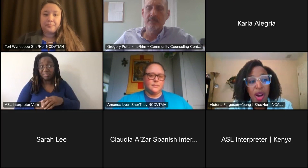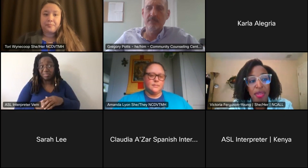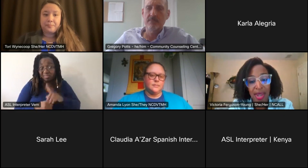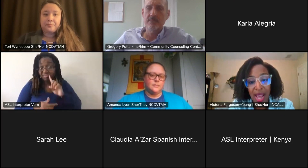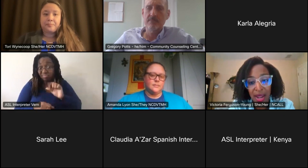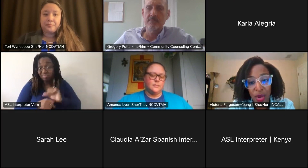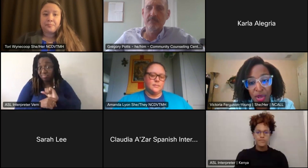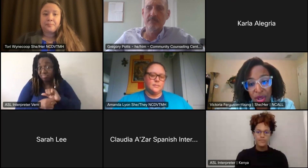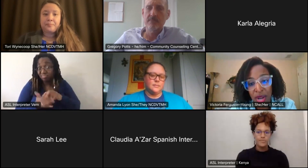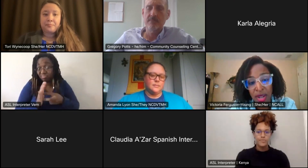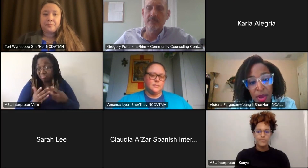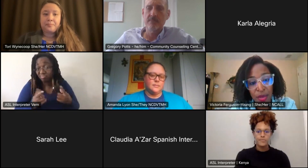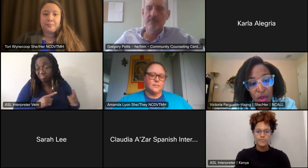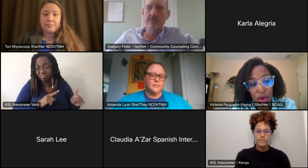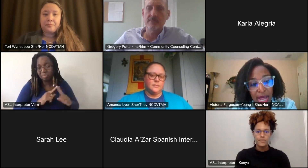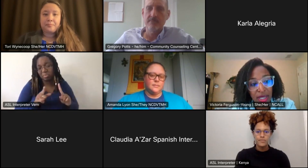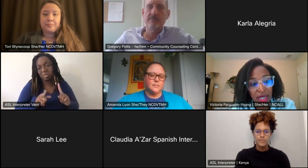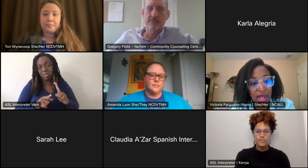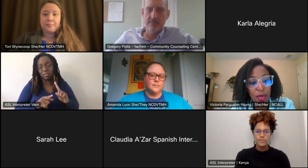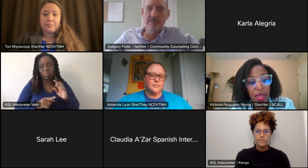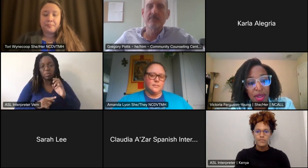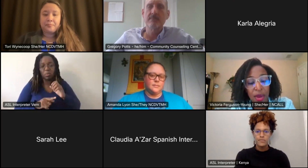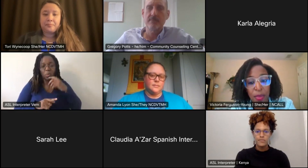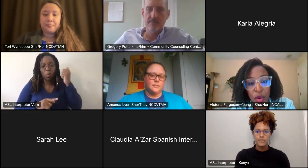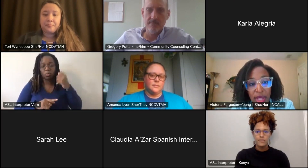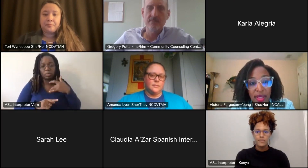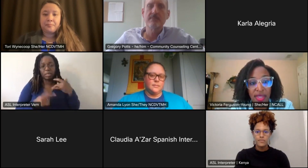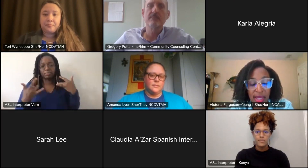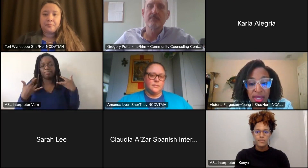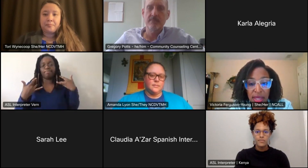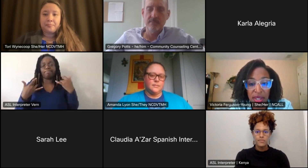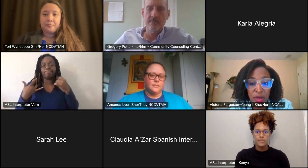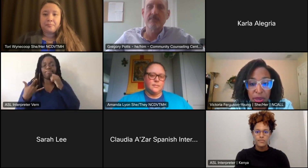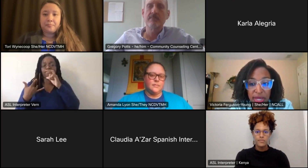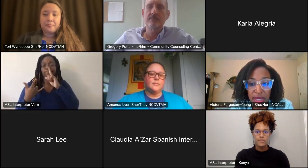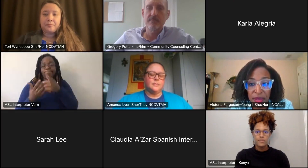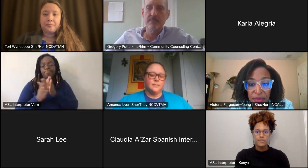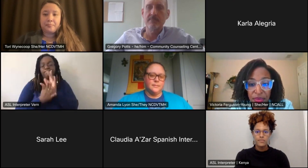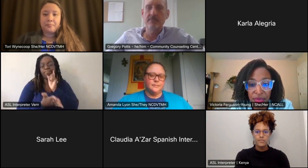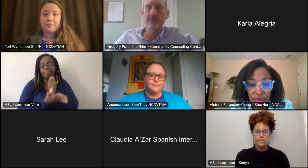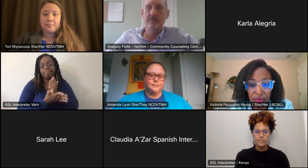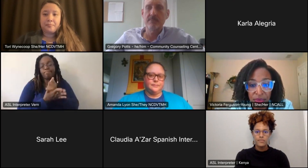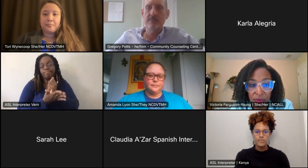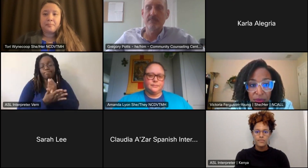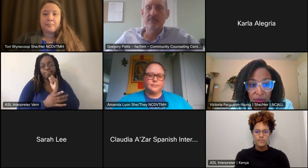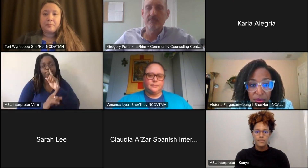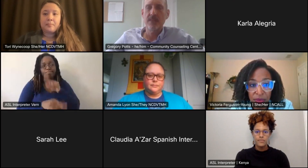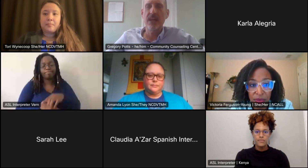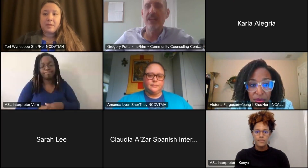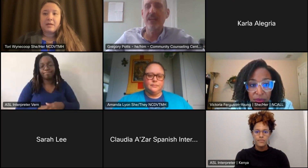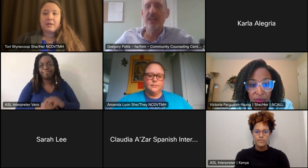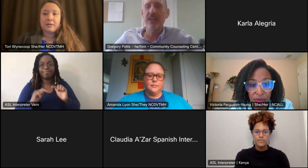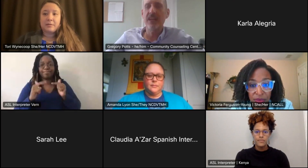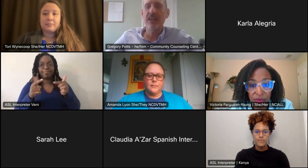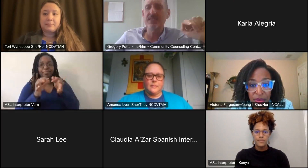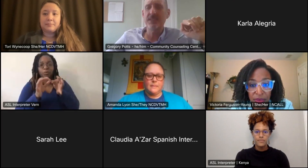more often than not, older adults aren't coming forward asking for help, and they're not reporting the violence that they're experiencing. mhm. Can,